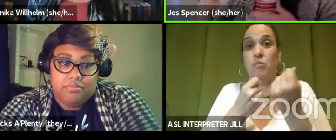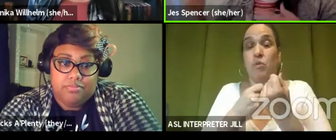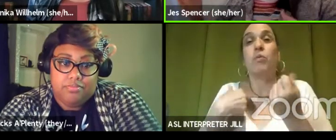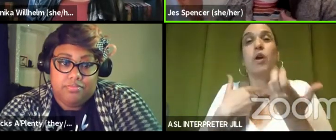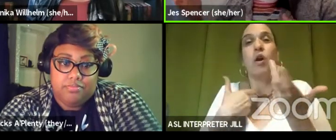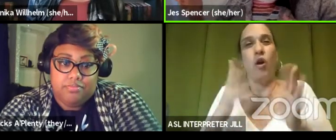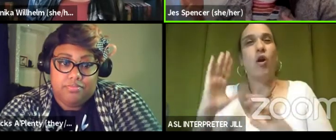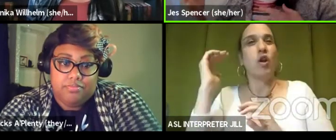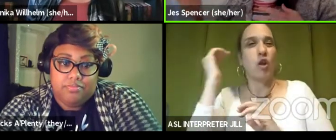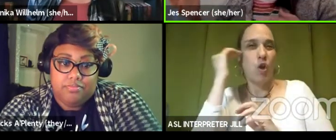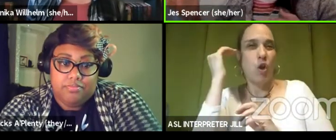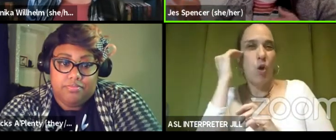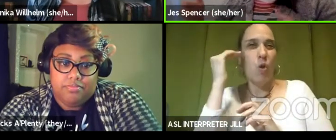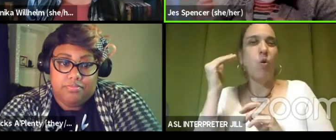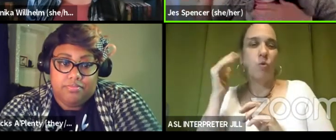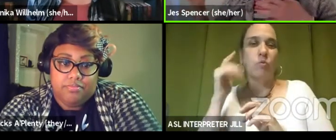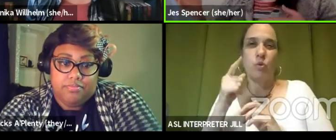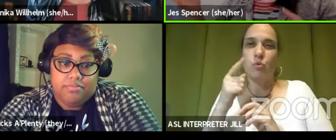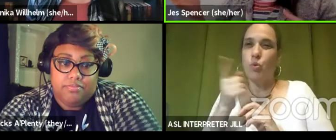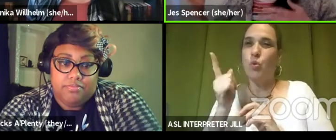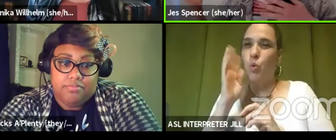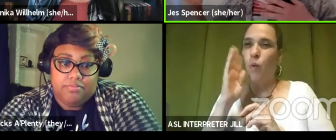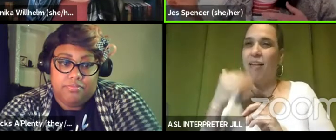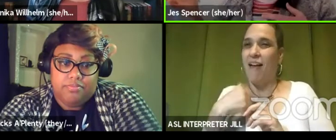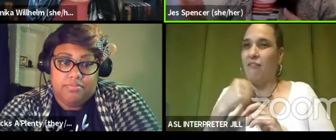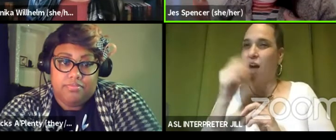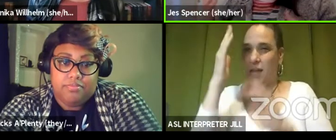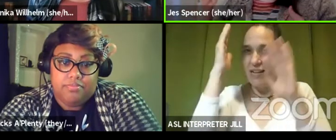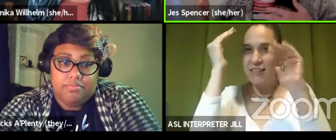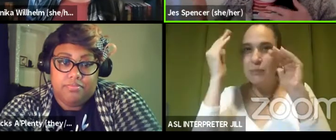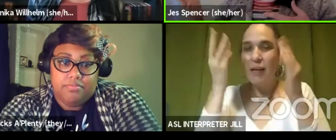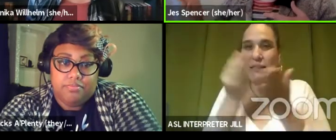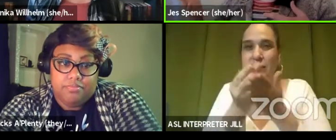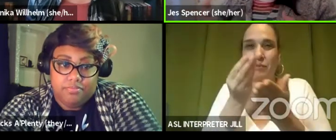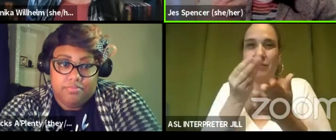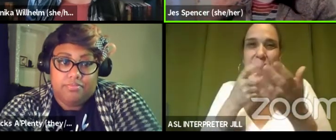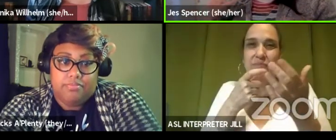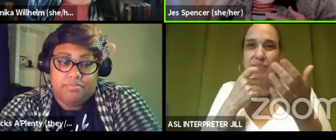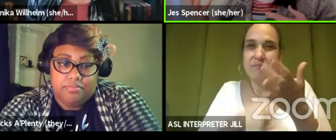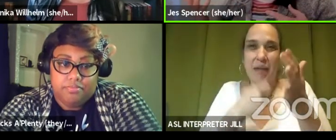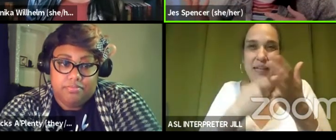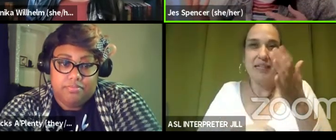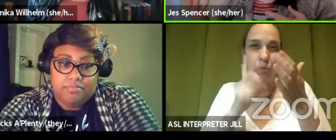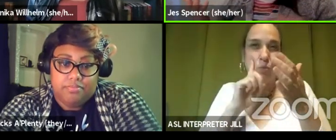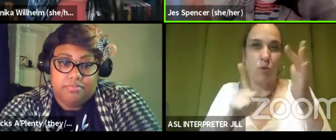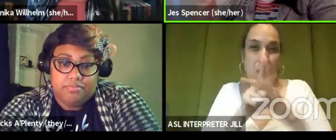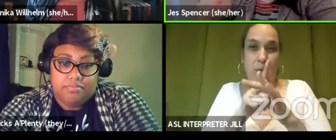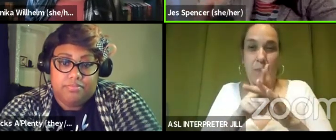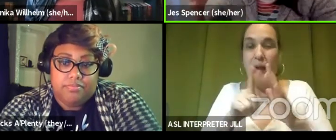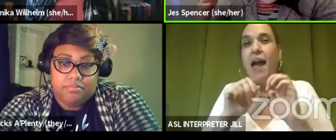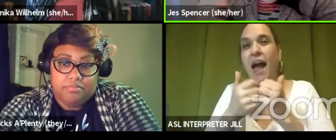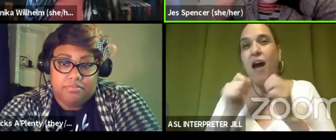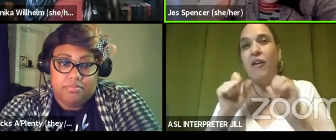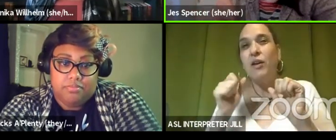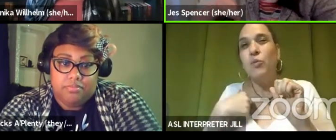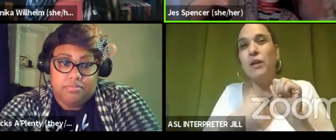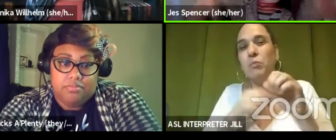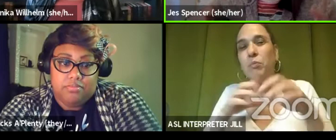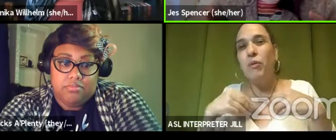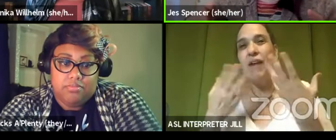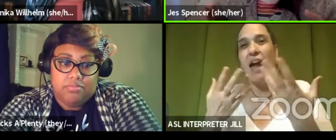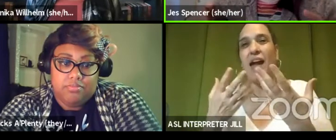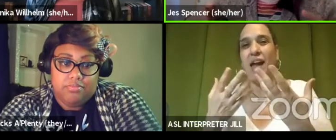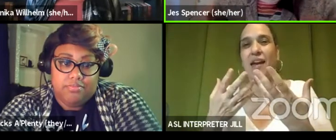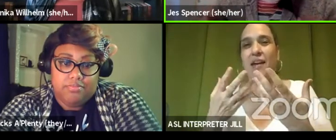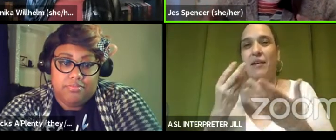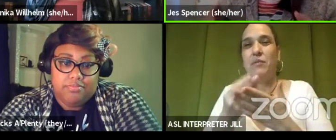to have more unexpected expenses come up than most. So how can we provide a retainer so that when you have